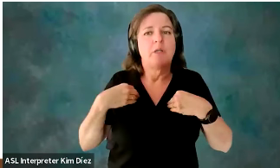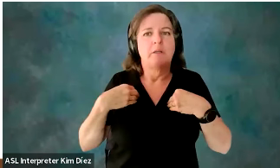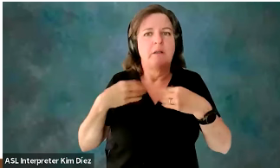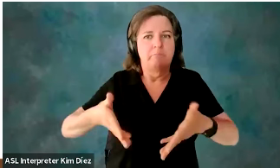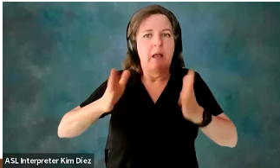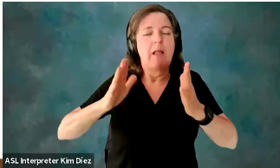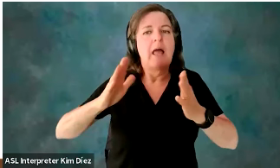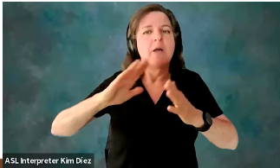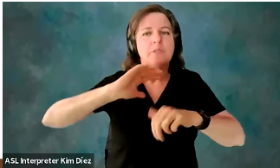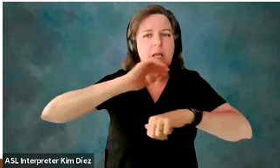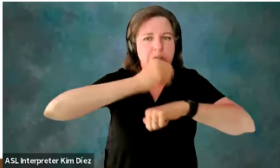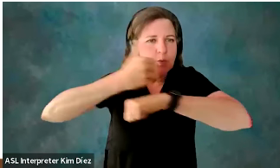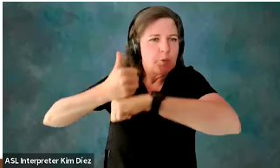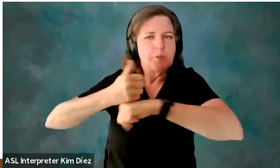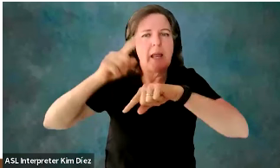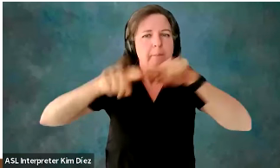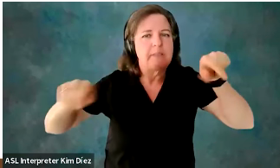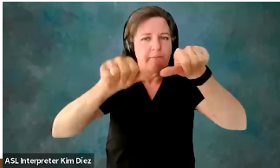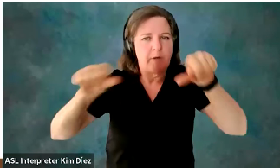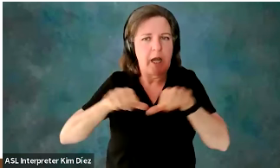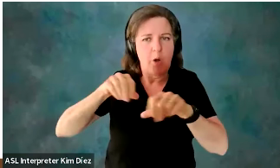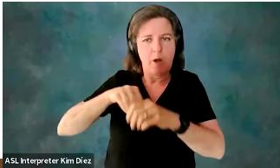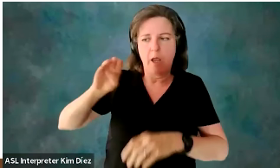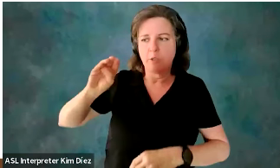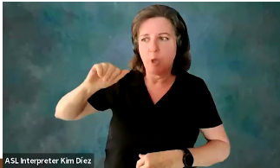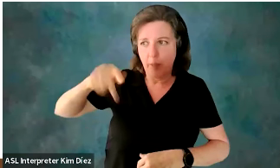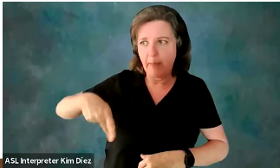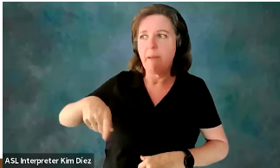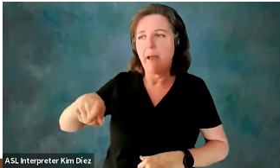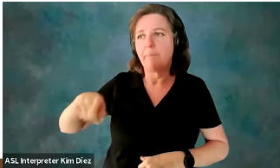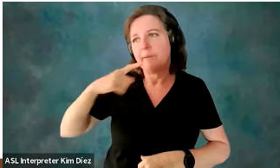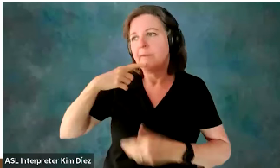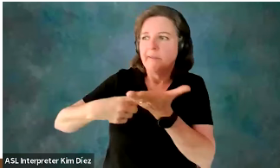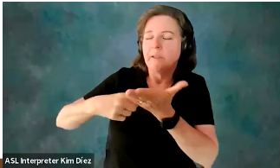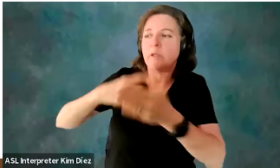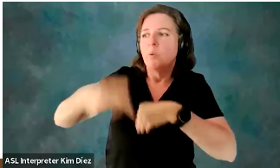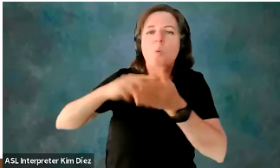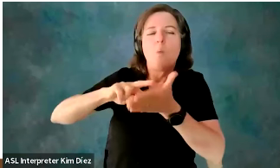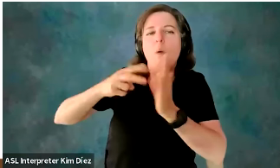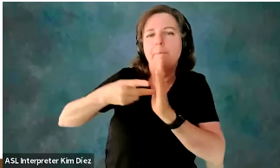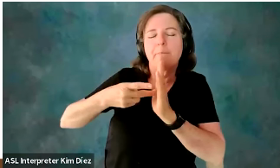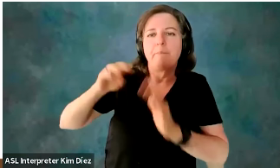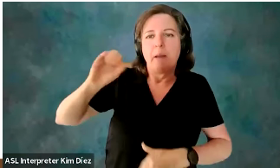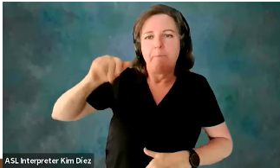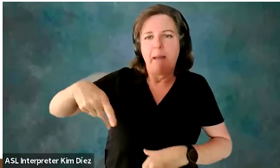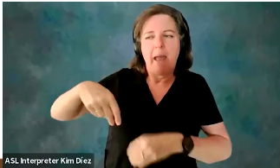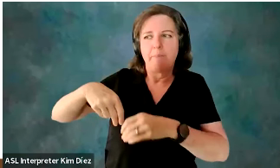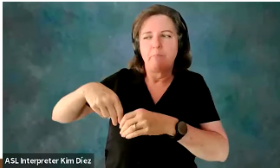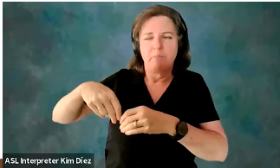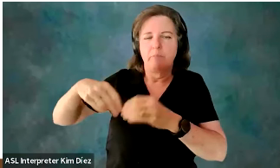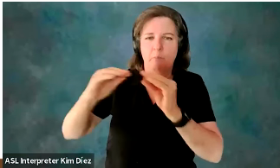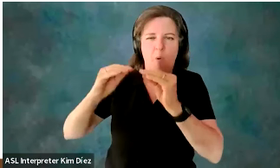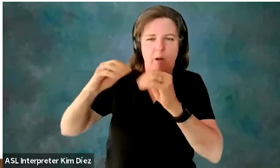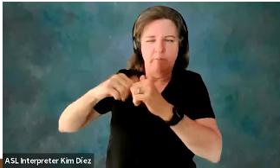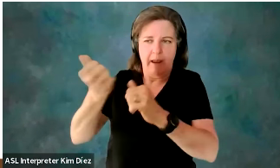different units. And I'm going to talk about what map units are in a few minutes. And then